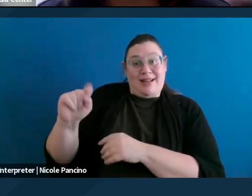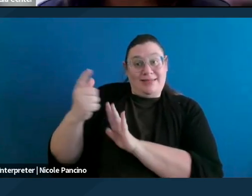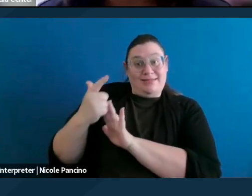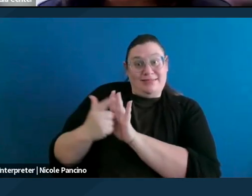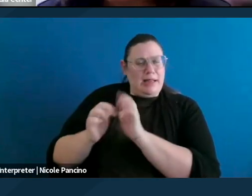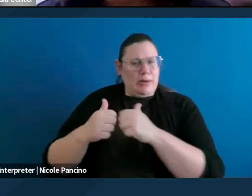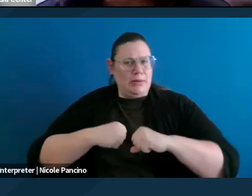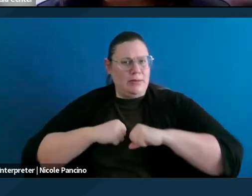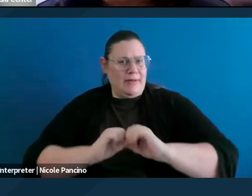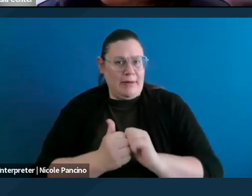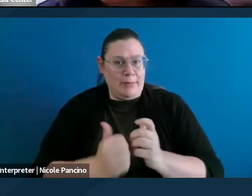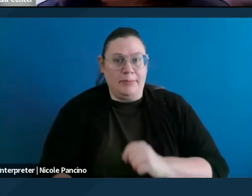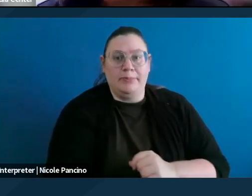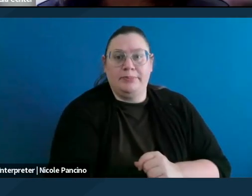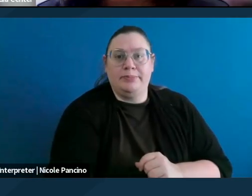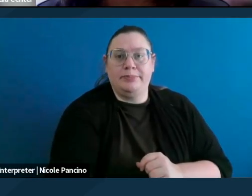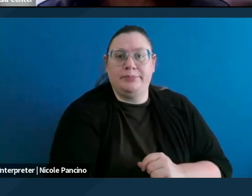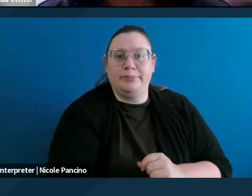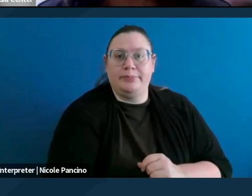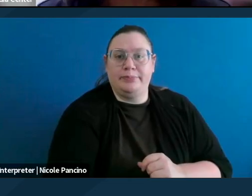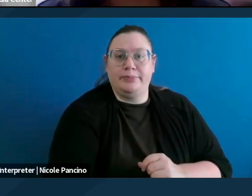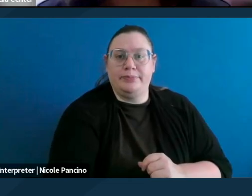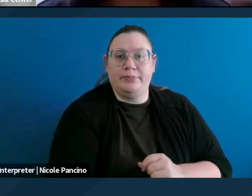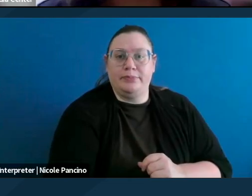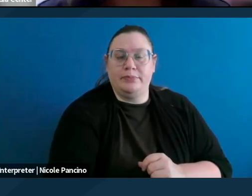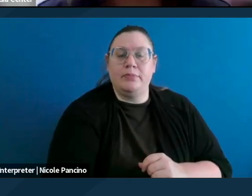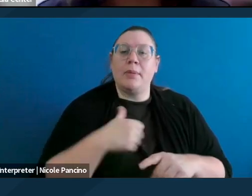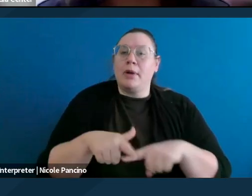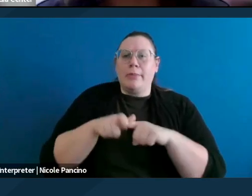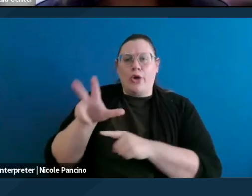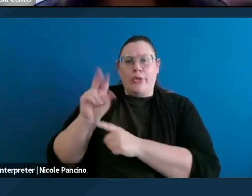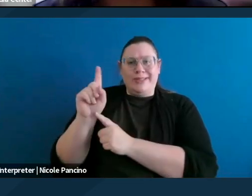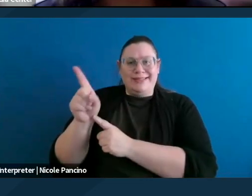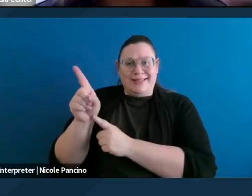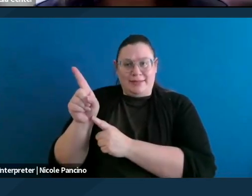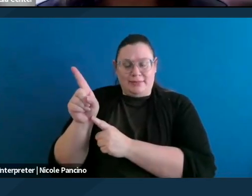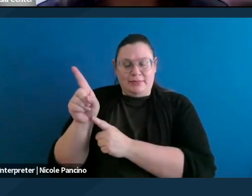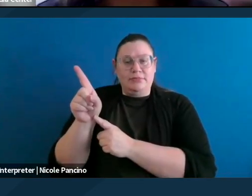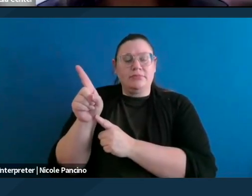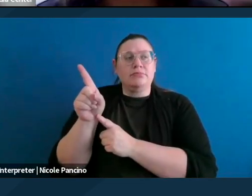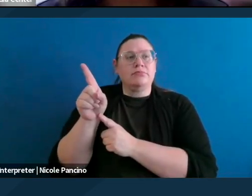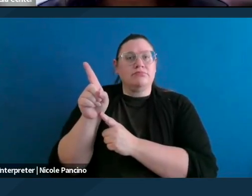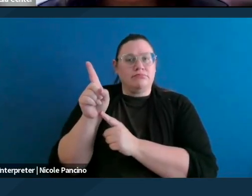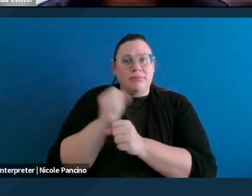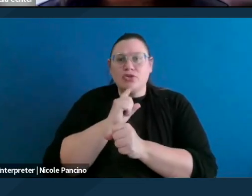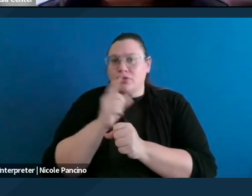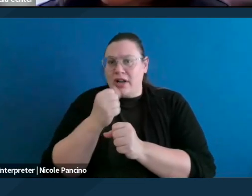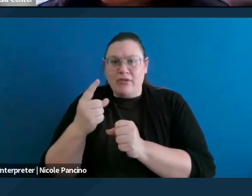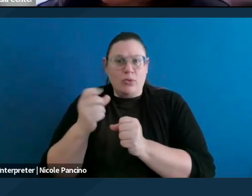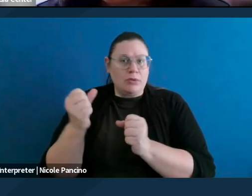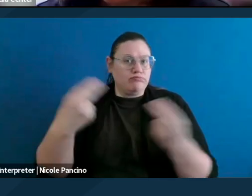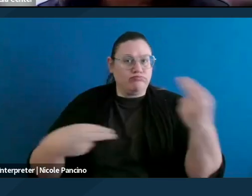It? I'm going to just pause for about 30 seconds, just make sure everyone can